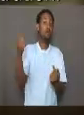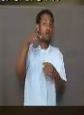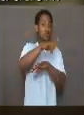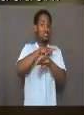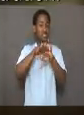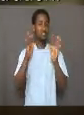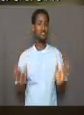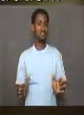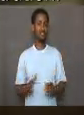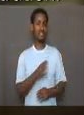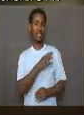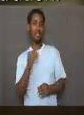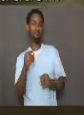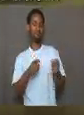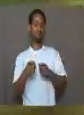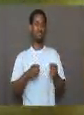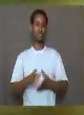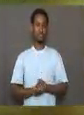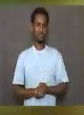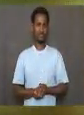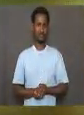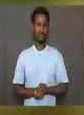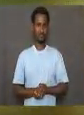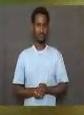regarding maladministration.